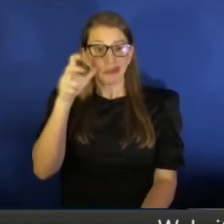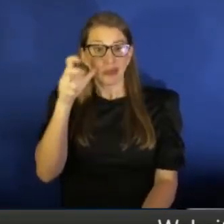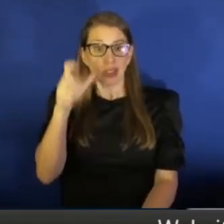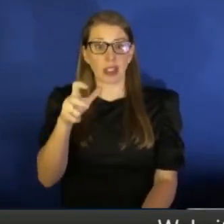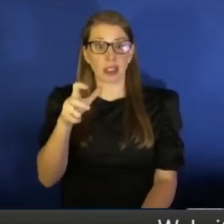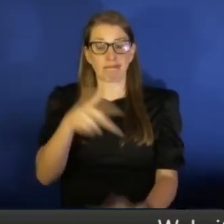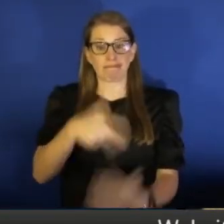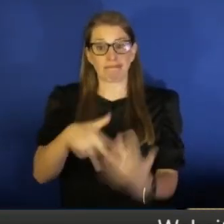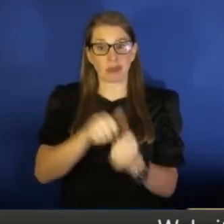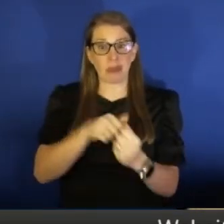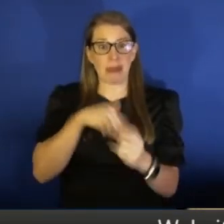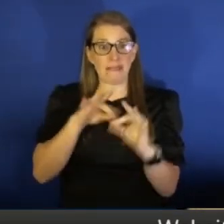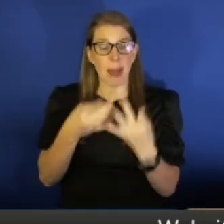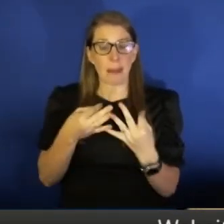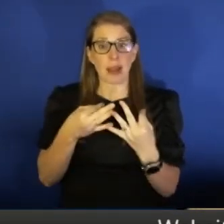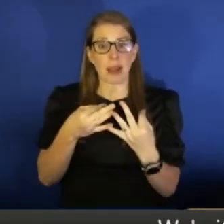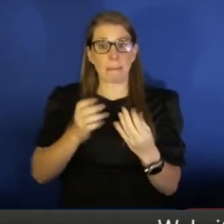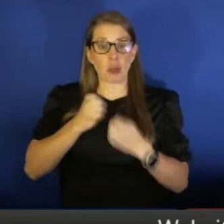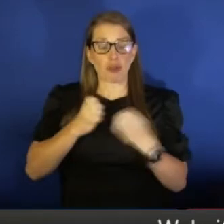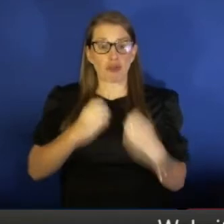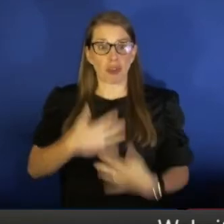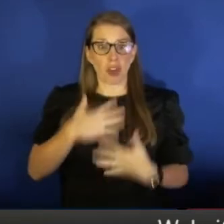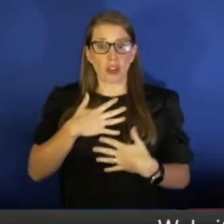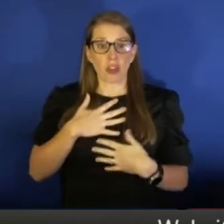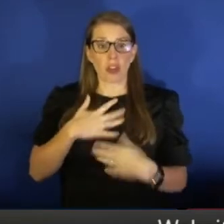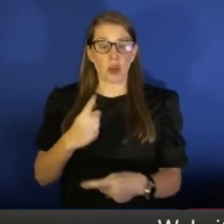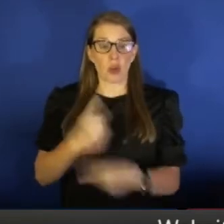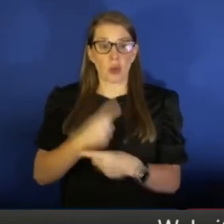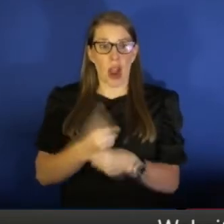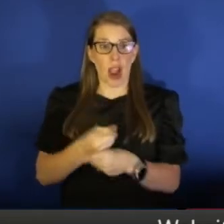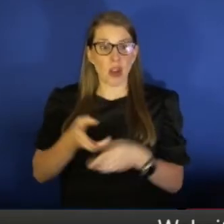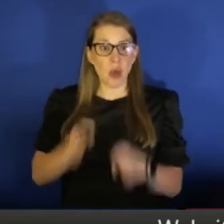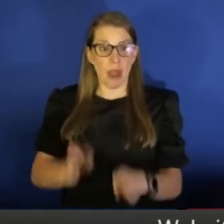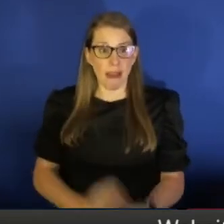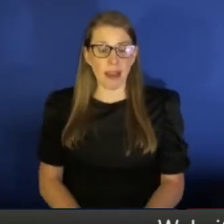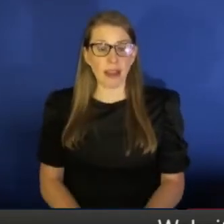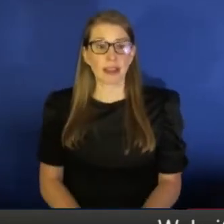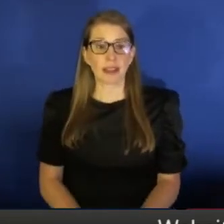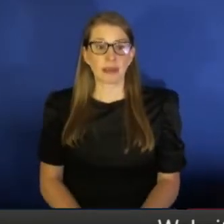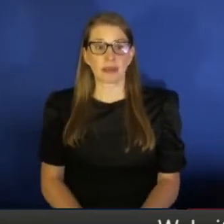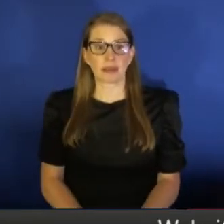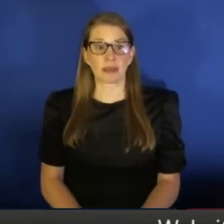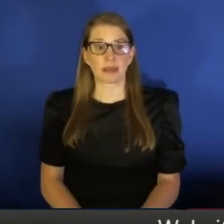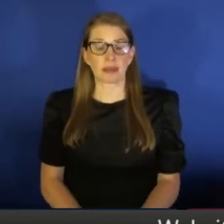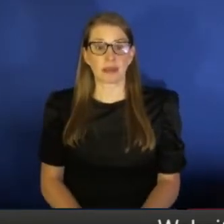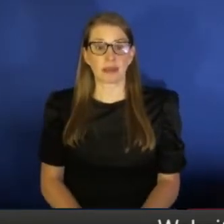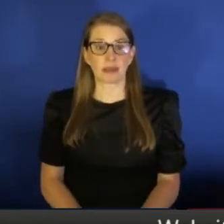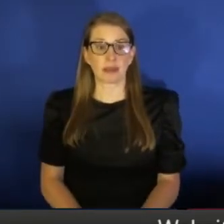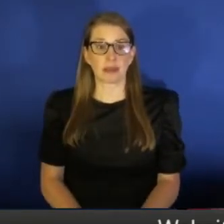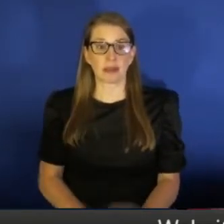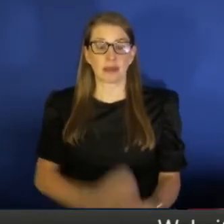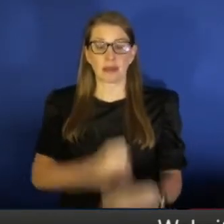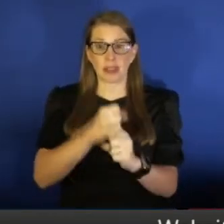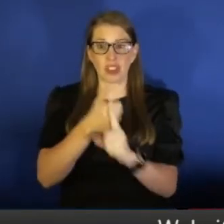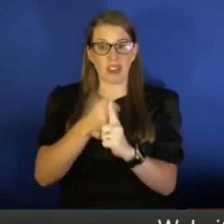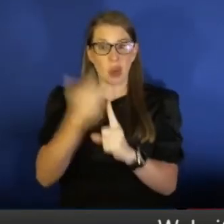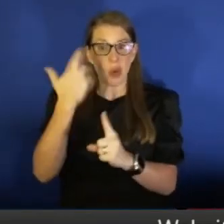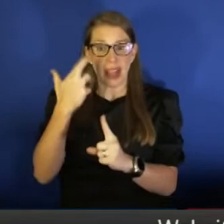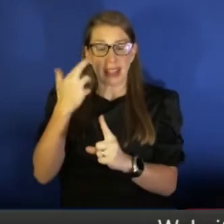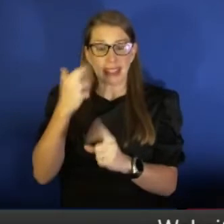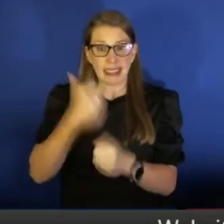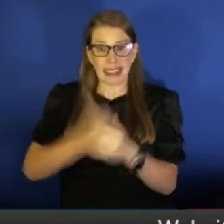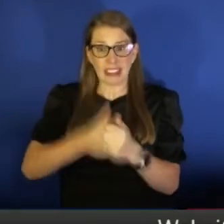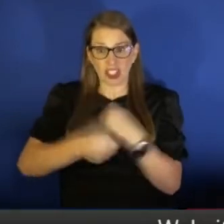makes me emotional in the right kind of way, you know? It makes you realize that as each year goes on, you have to continue to